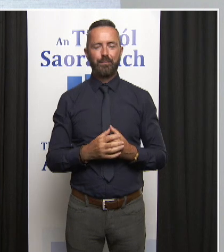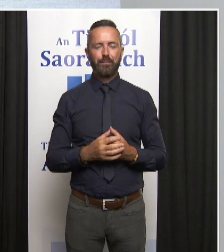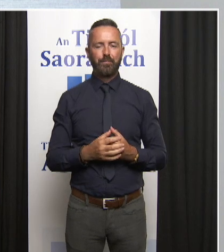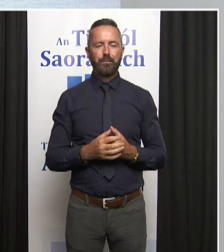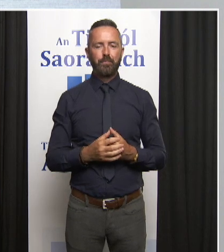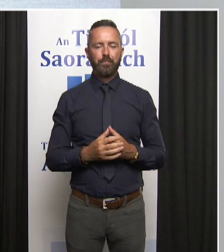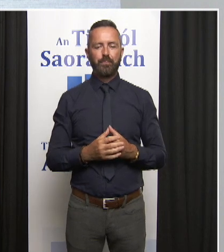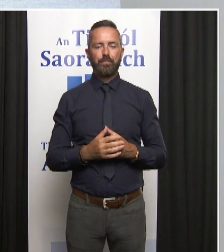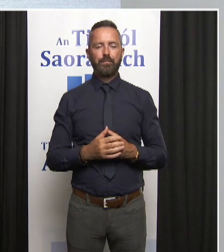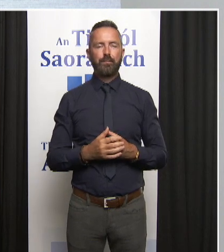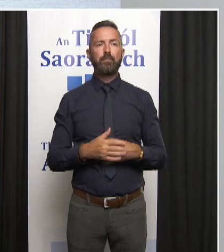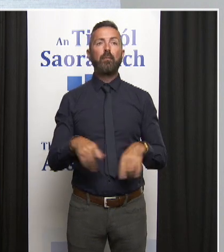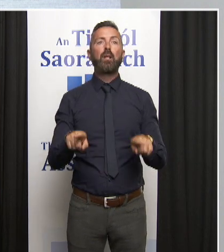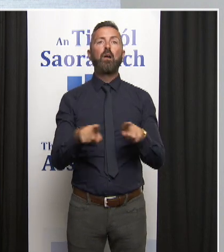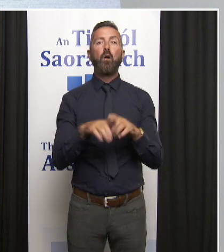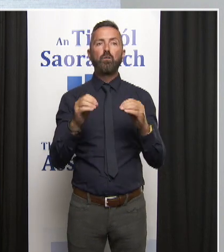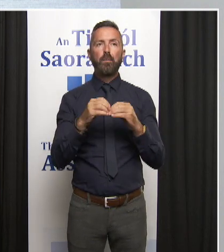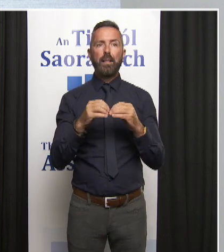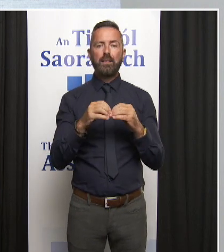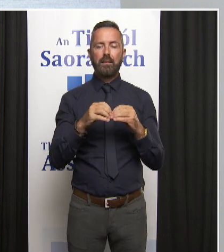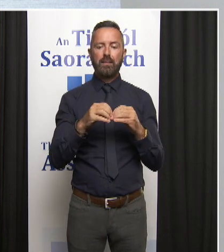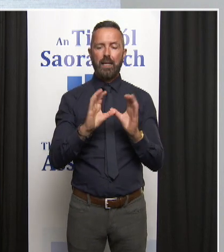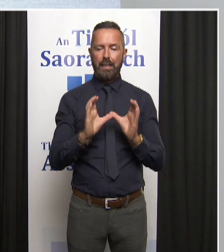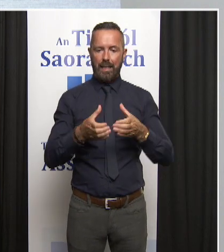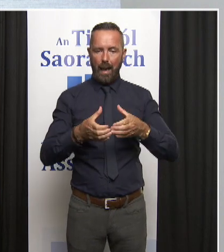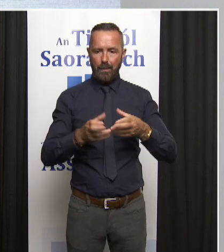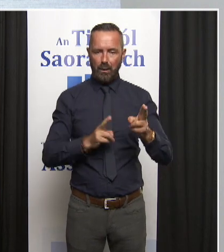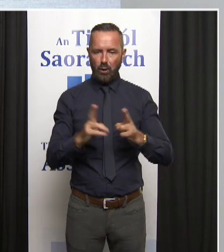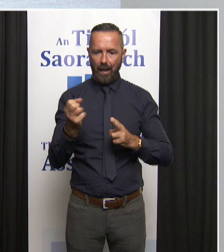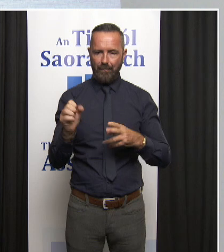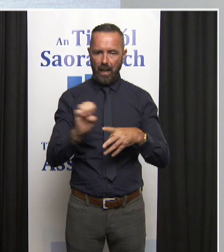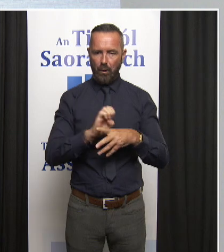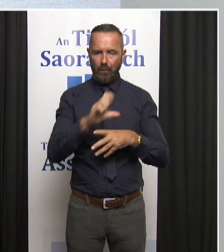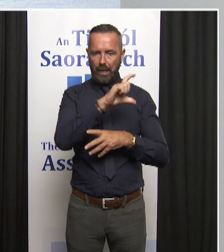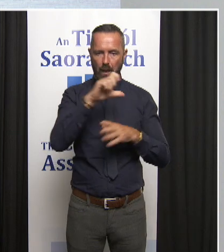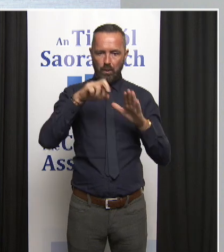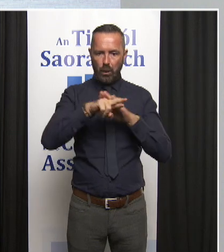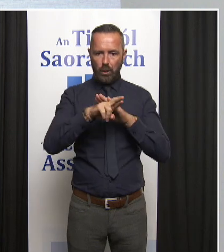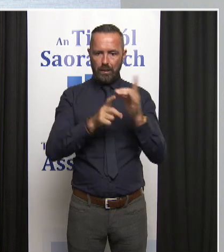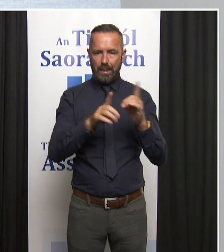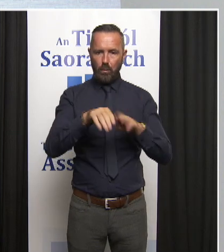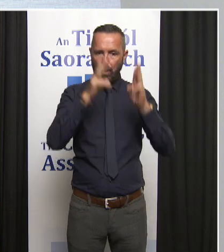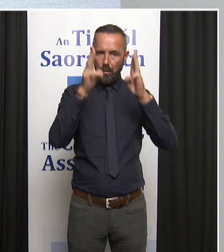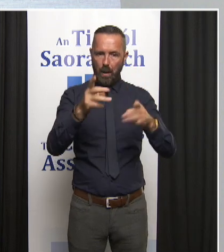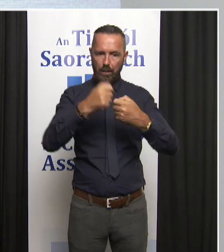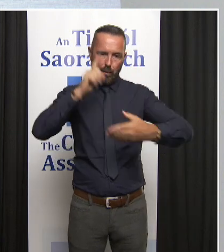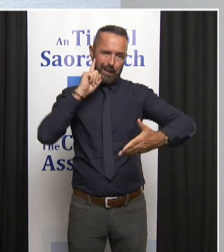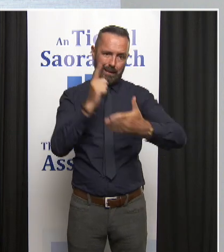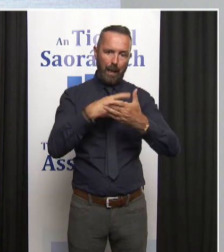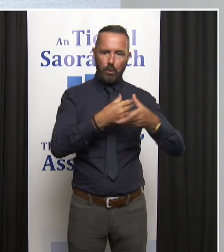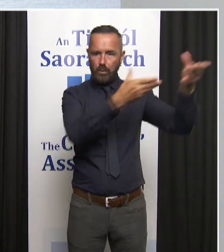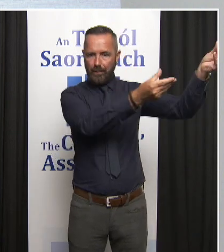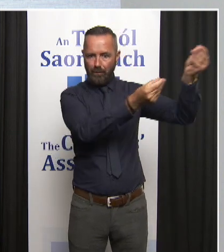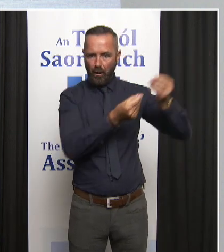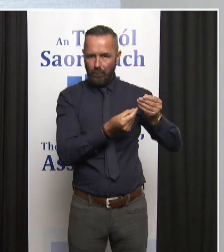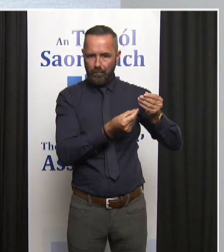So we also said that the cabinet should have a sufficient number of councillors to deal with each of the powers that we choose to devolve. So